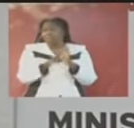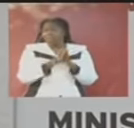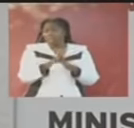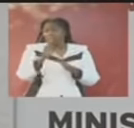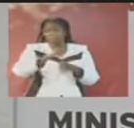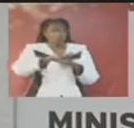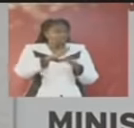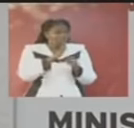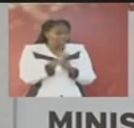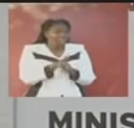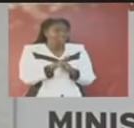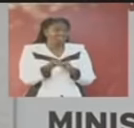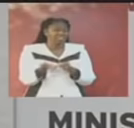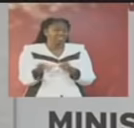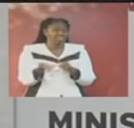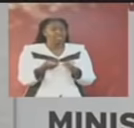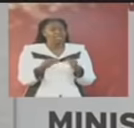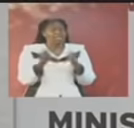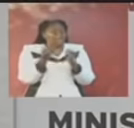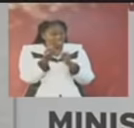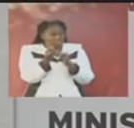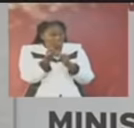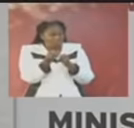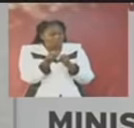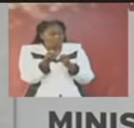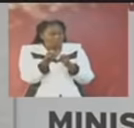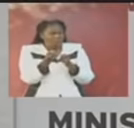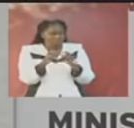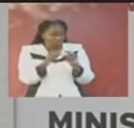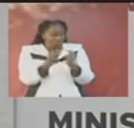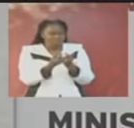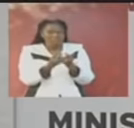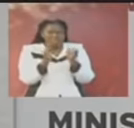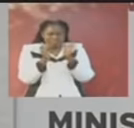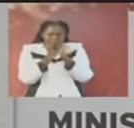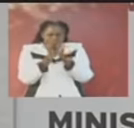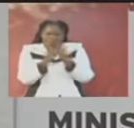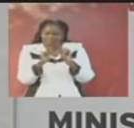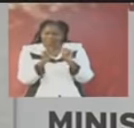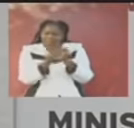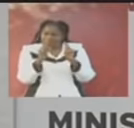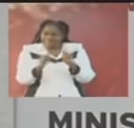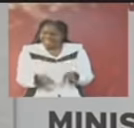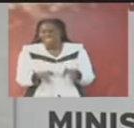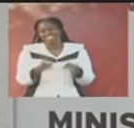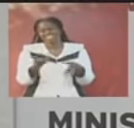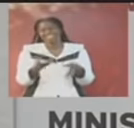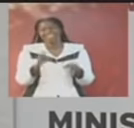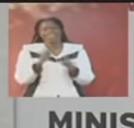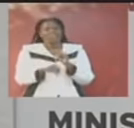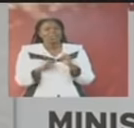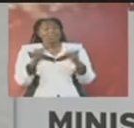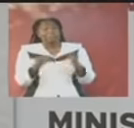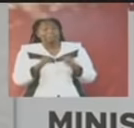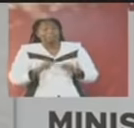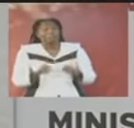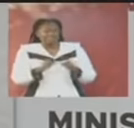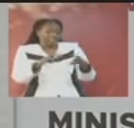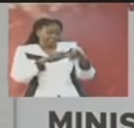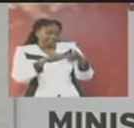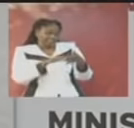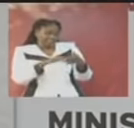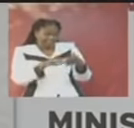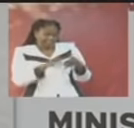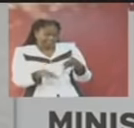compared with is still relatively small, and that as additional data comes out of that study, the actual